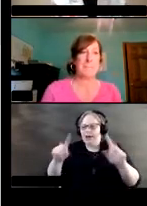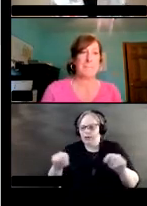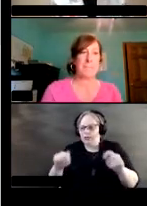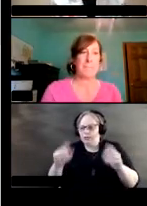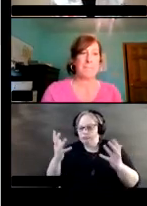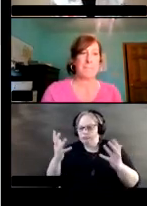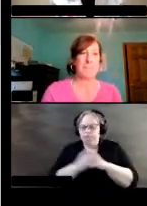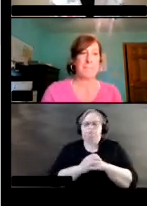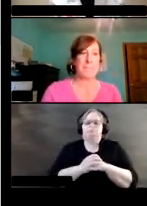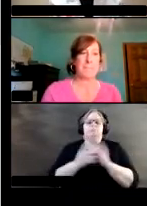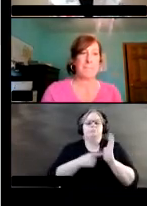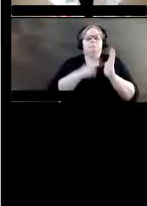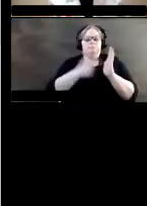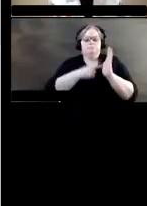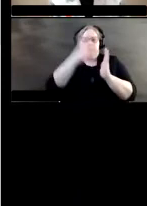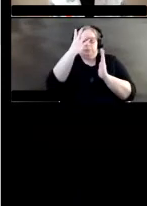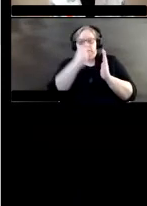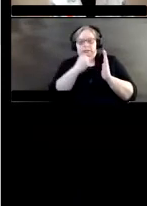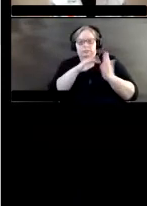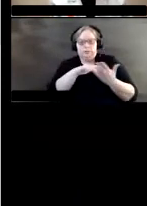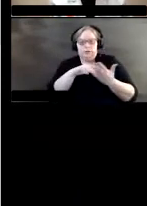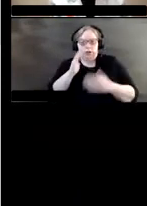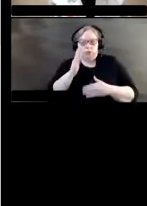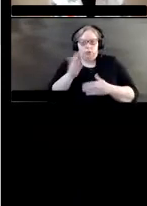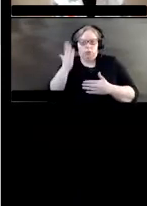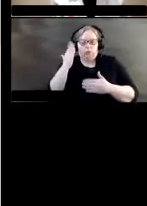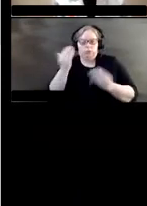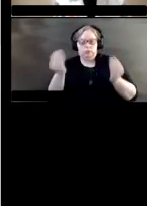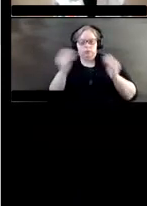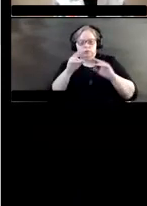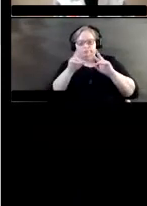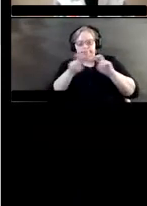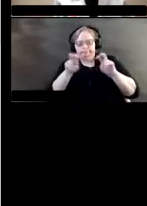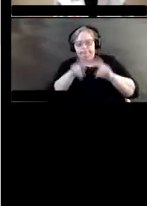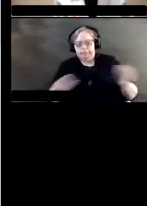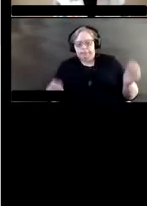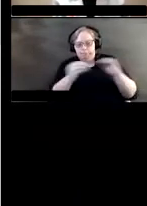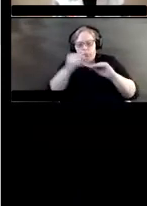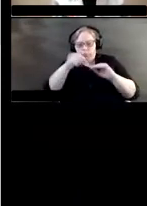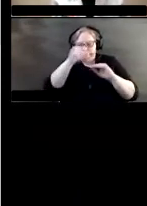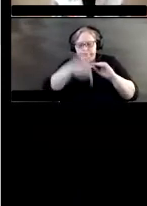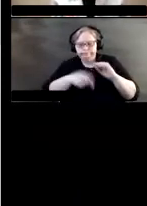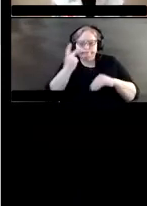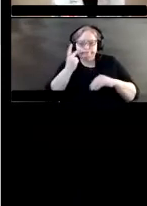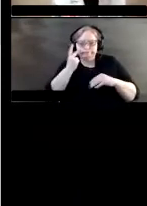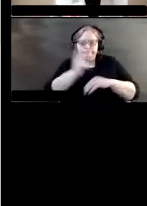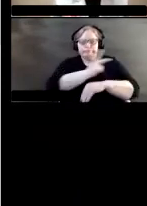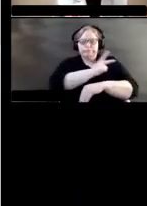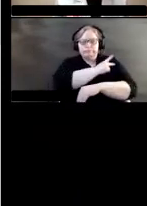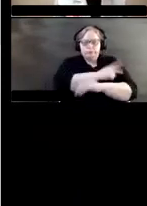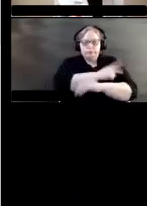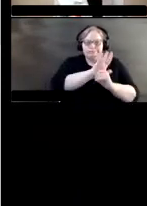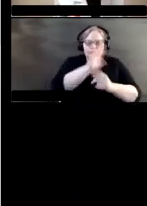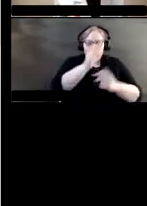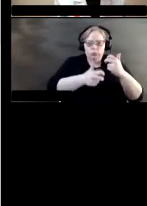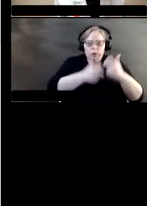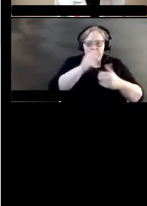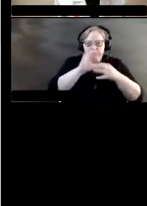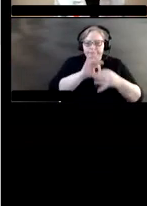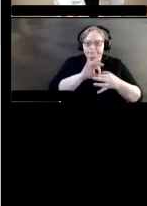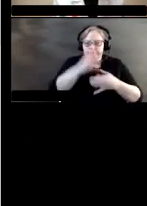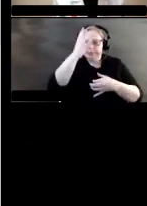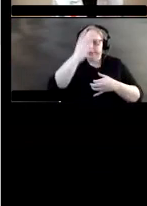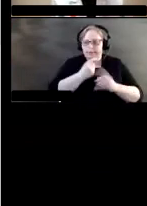sometimes we do sleep studies to kind of know a little bit more if people are having, what kind of a problem it is with